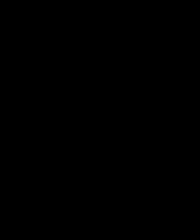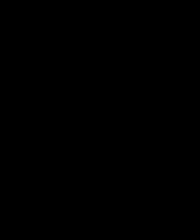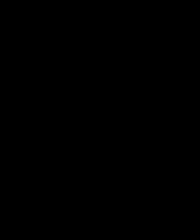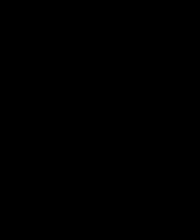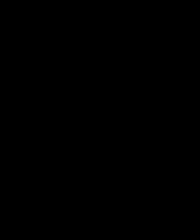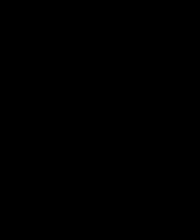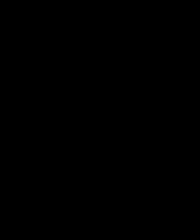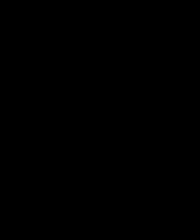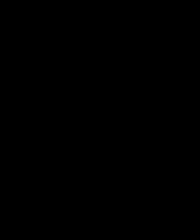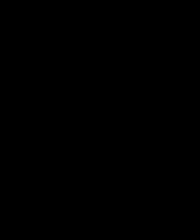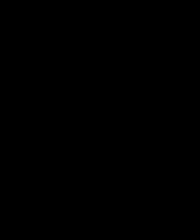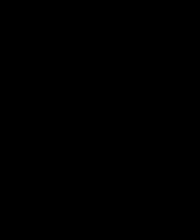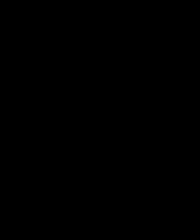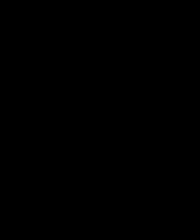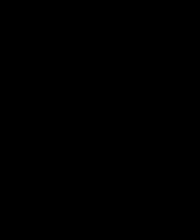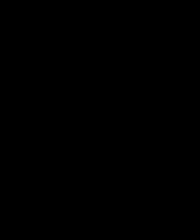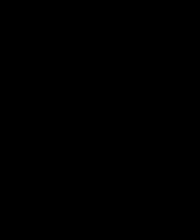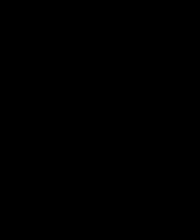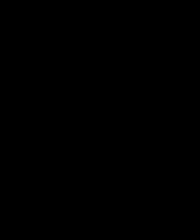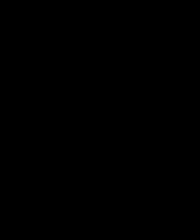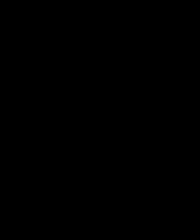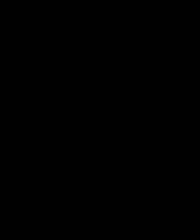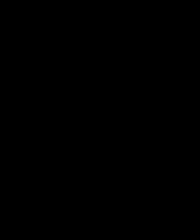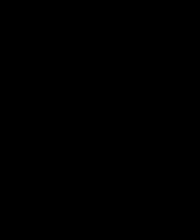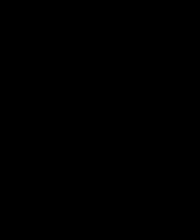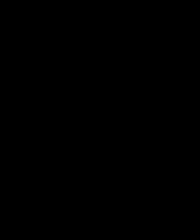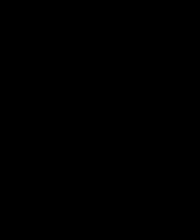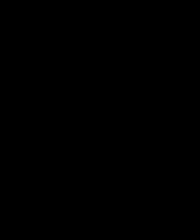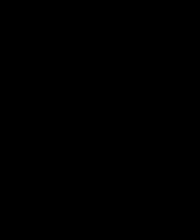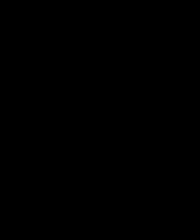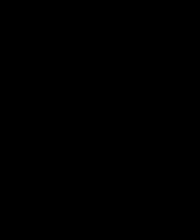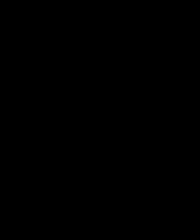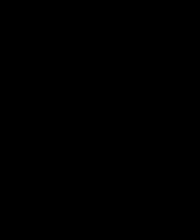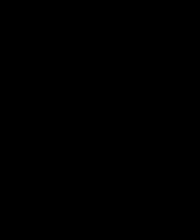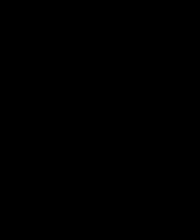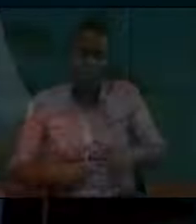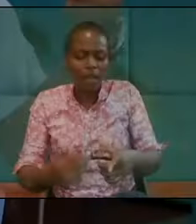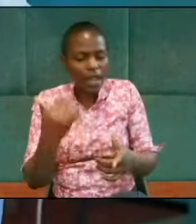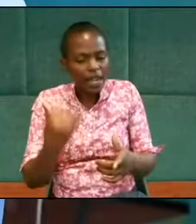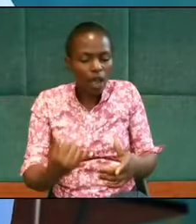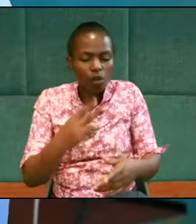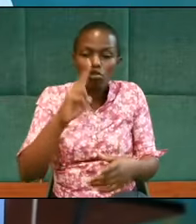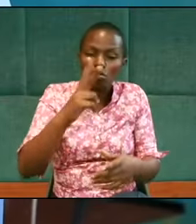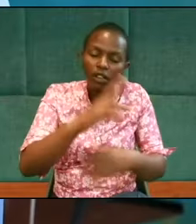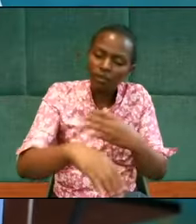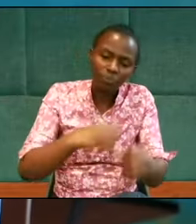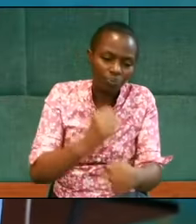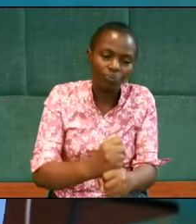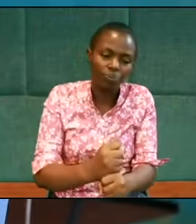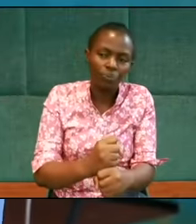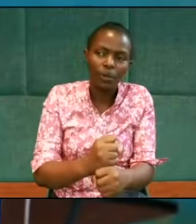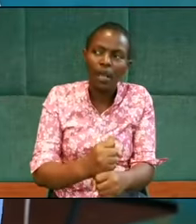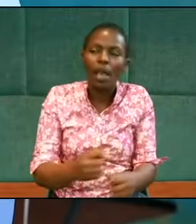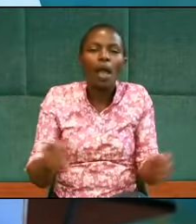she brought so much joy into our lives. But now she's getting to 12 plus 10,